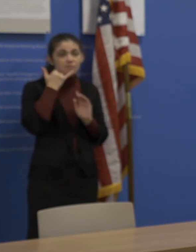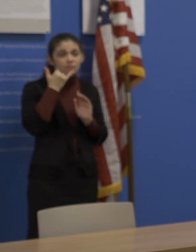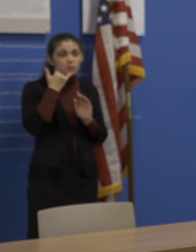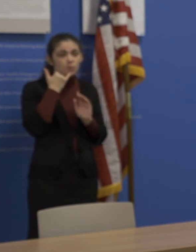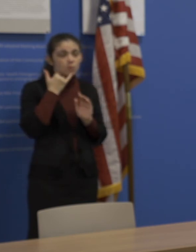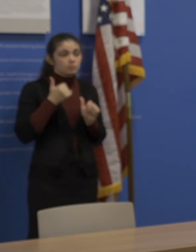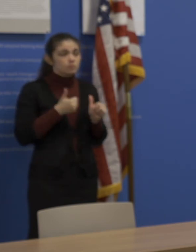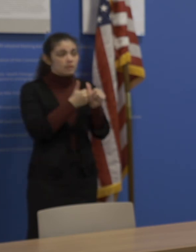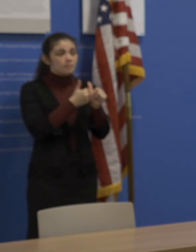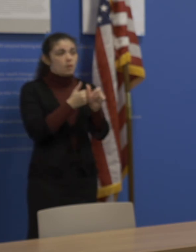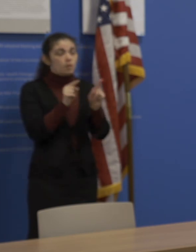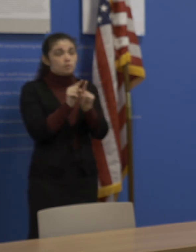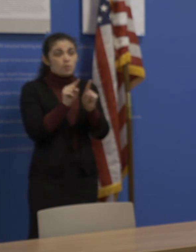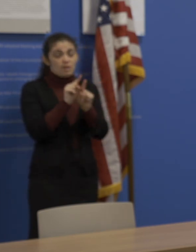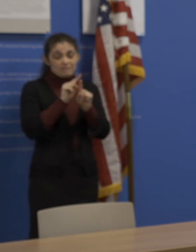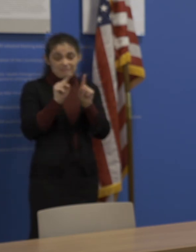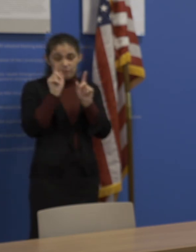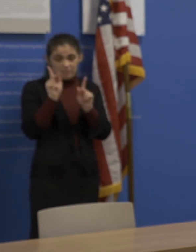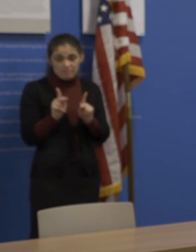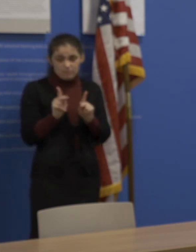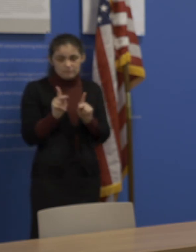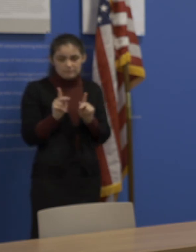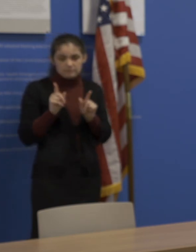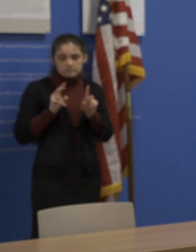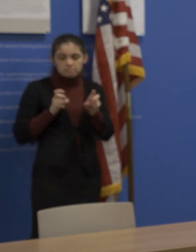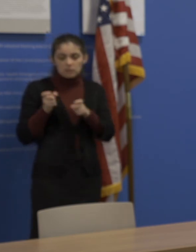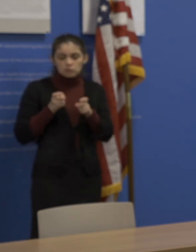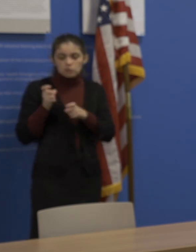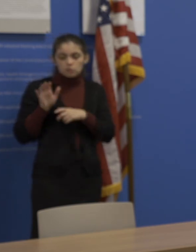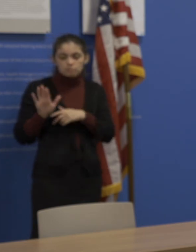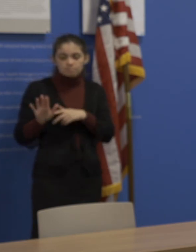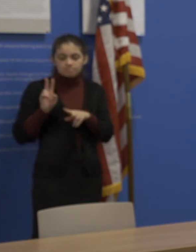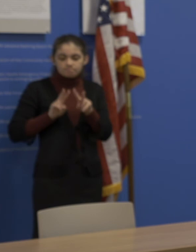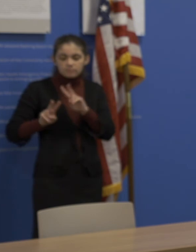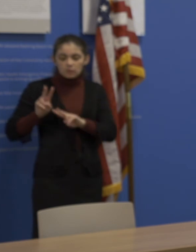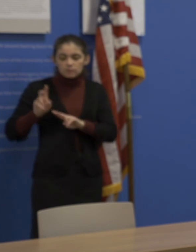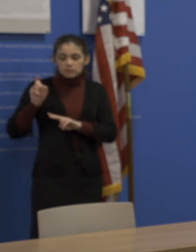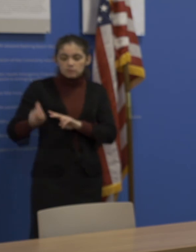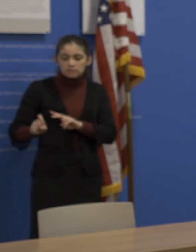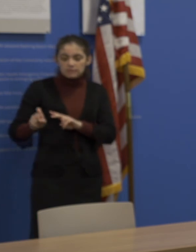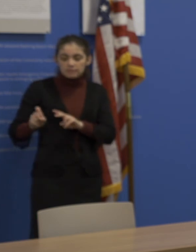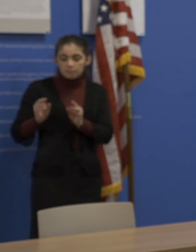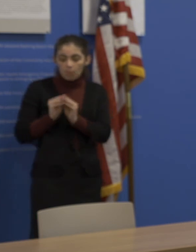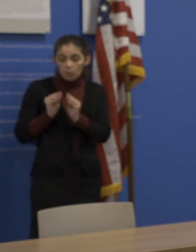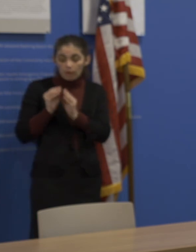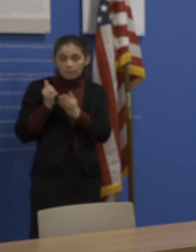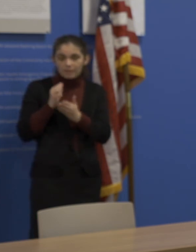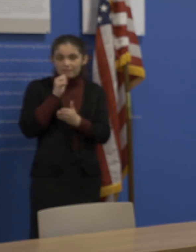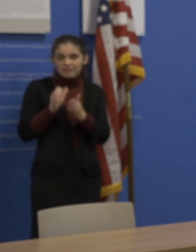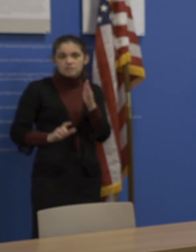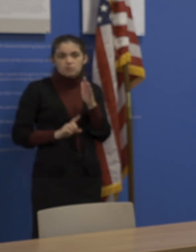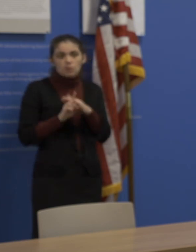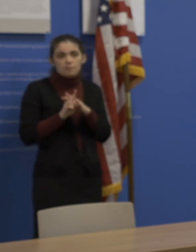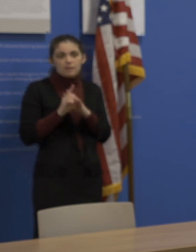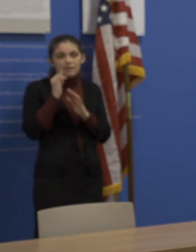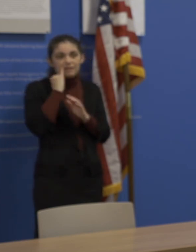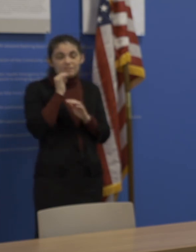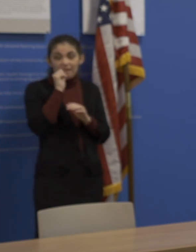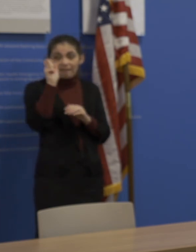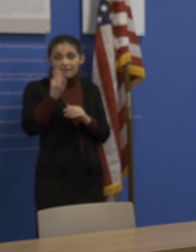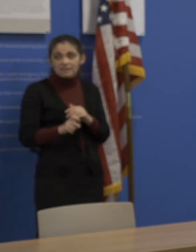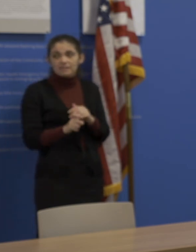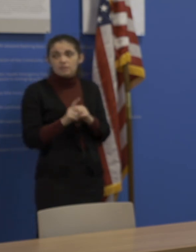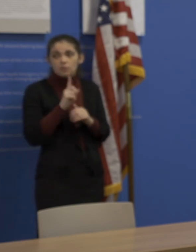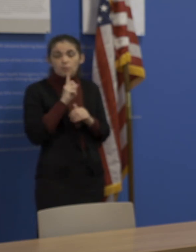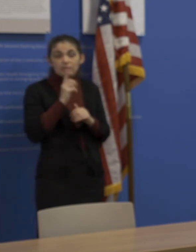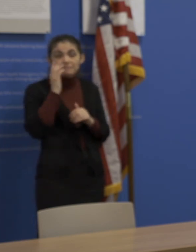and allied professionals to monitor your care, to determine if you do need to seek care and not come in if that's not necessary